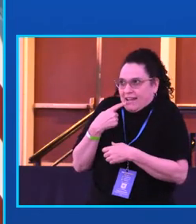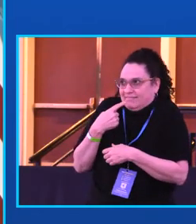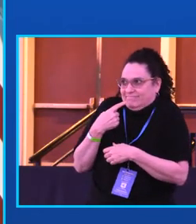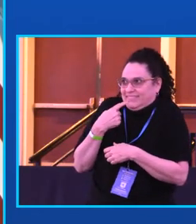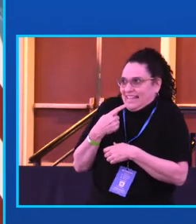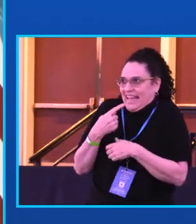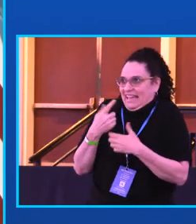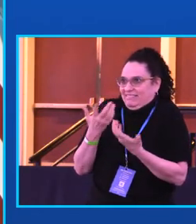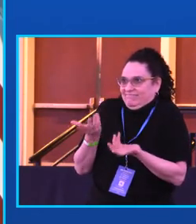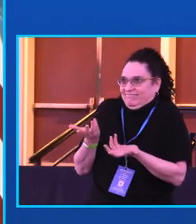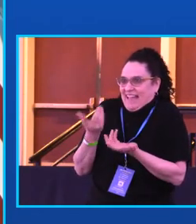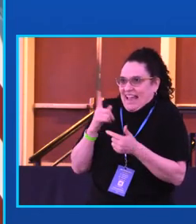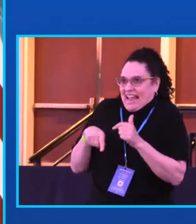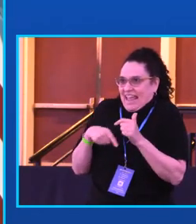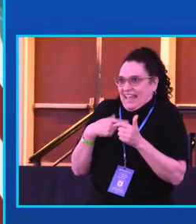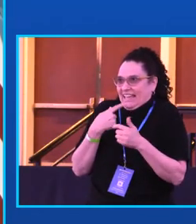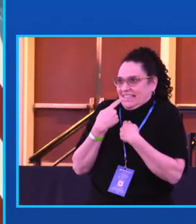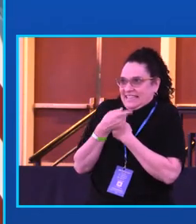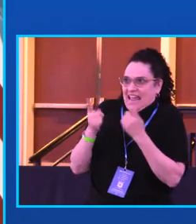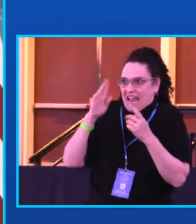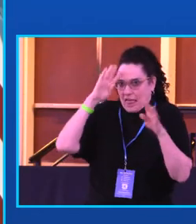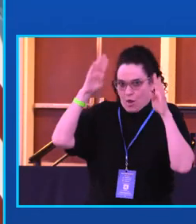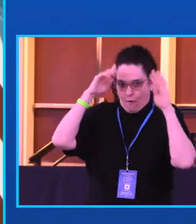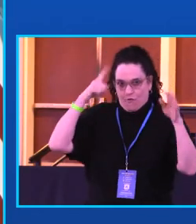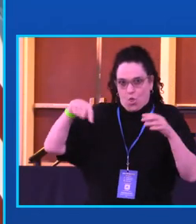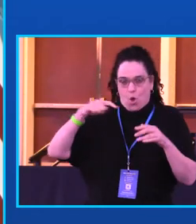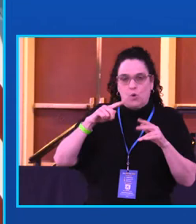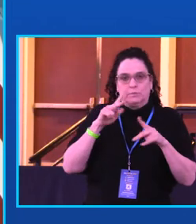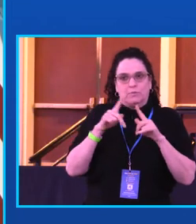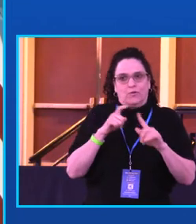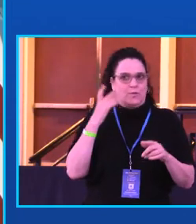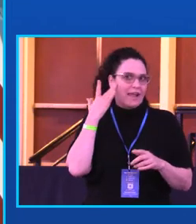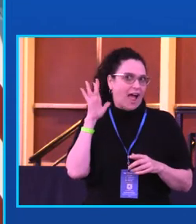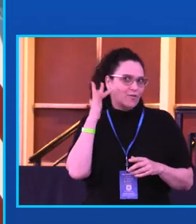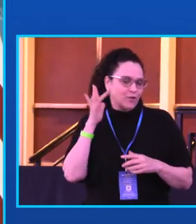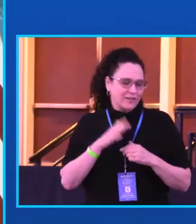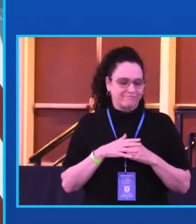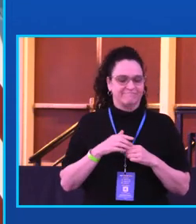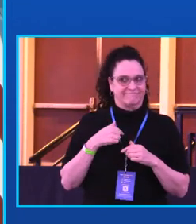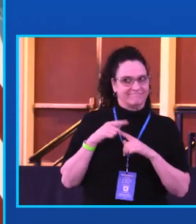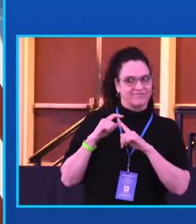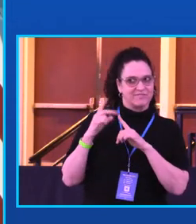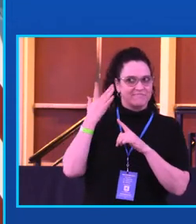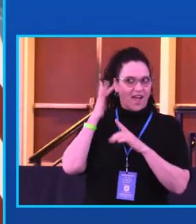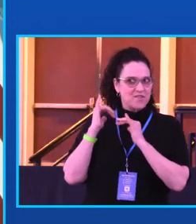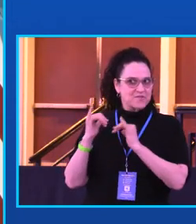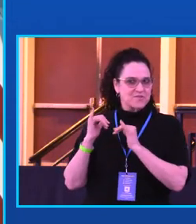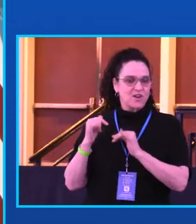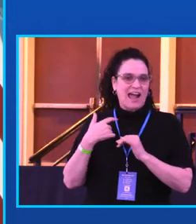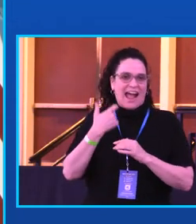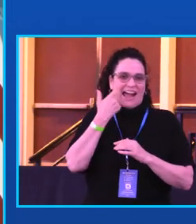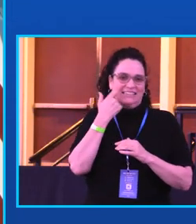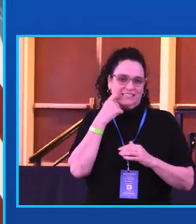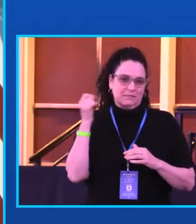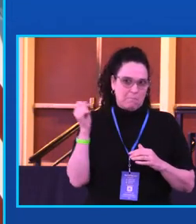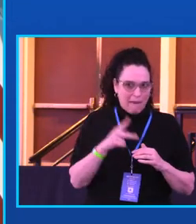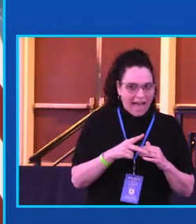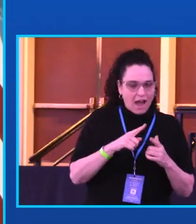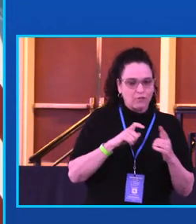to everyone, thank you again. So I just returned this morning from Poland and